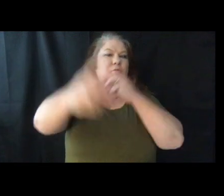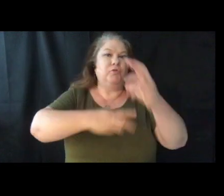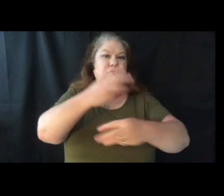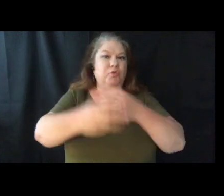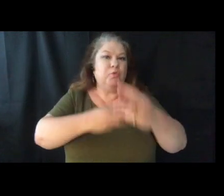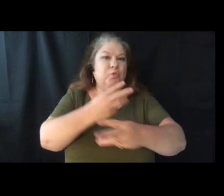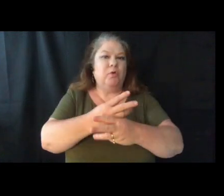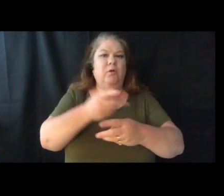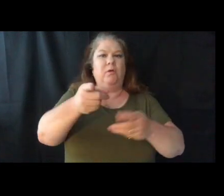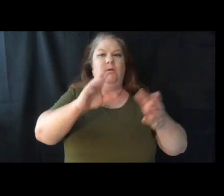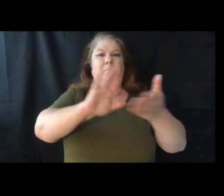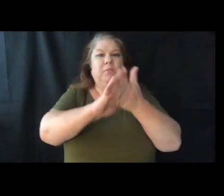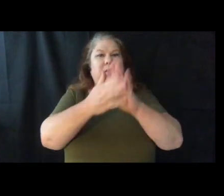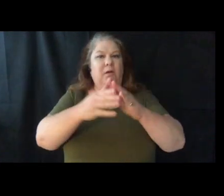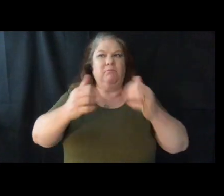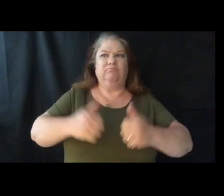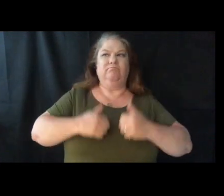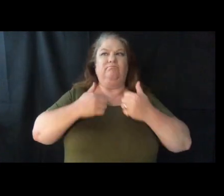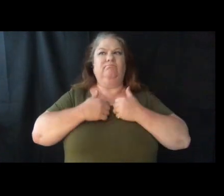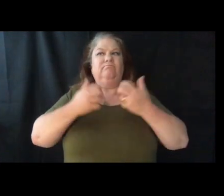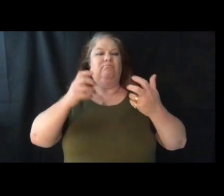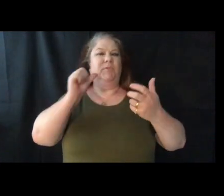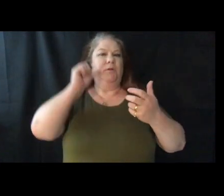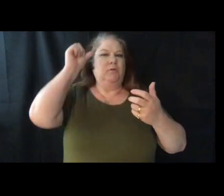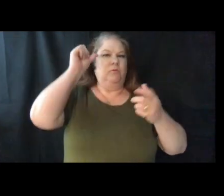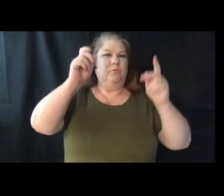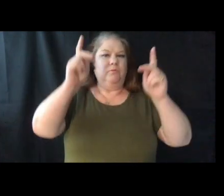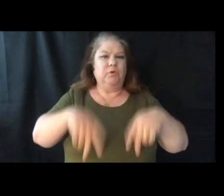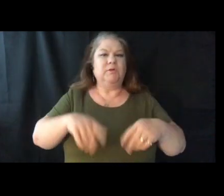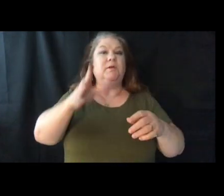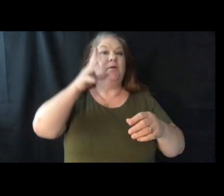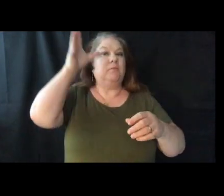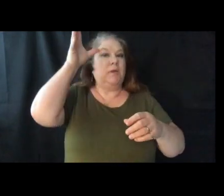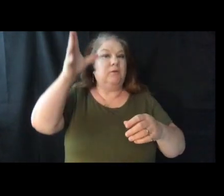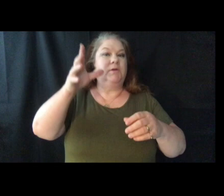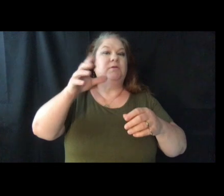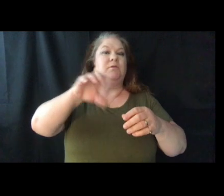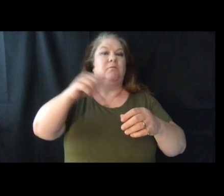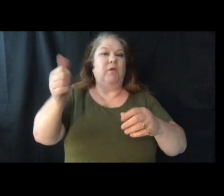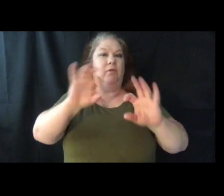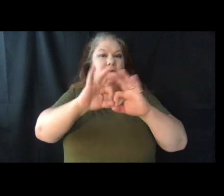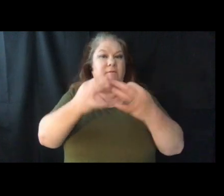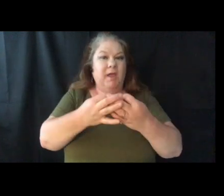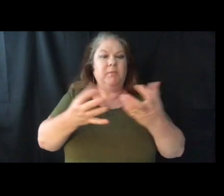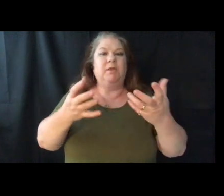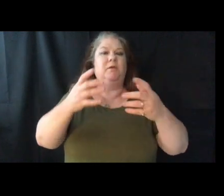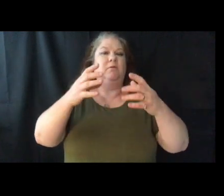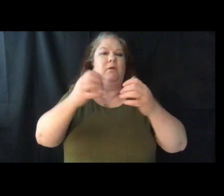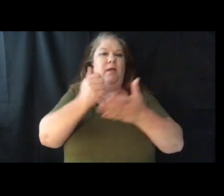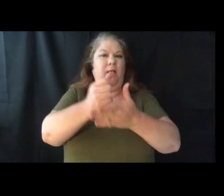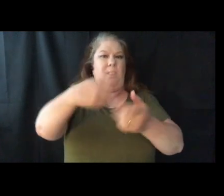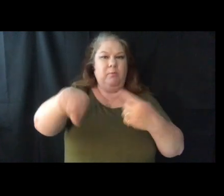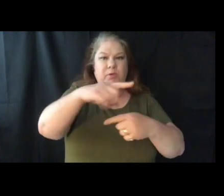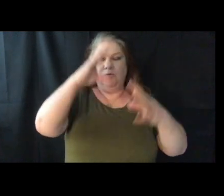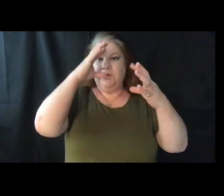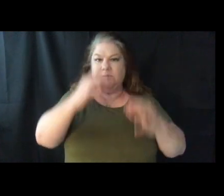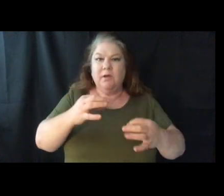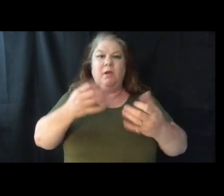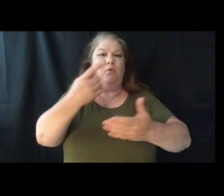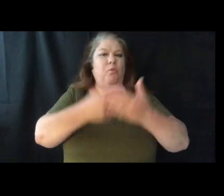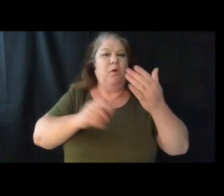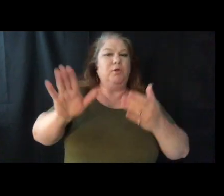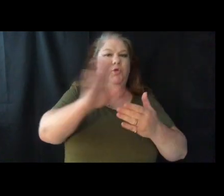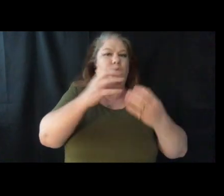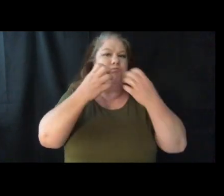are becoming. Your family and friends have also assisted in allowing you to determine the values you will place on yourself and those around